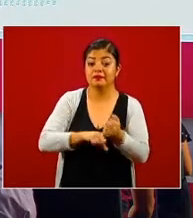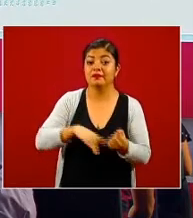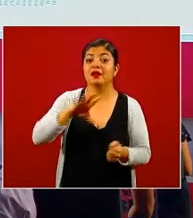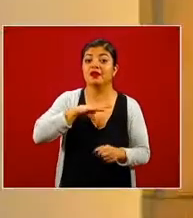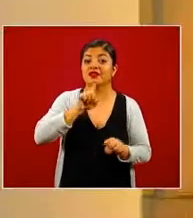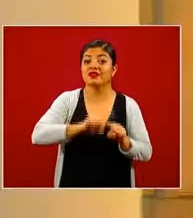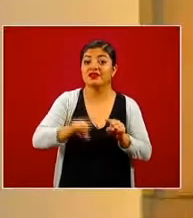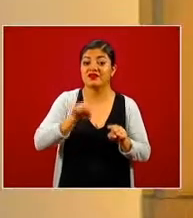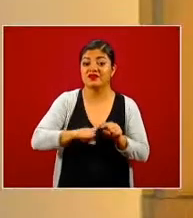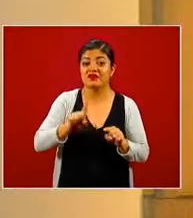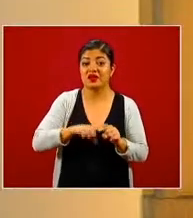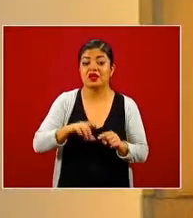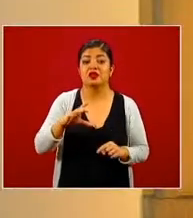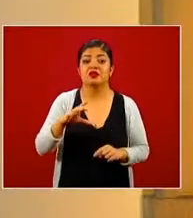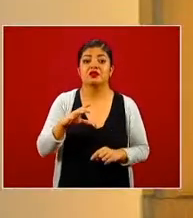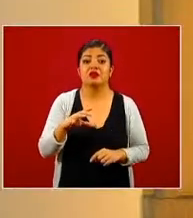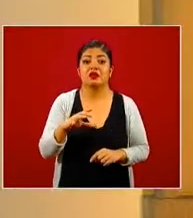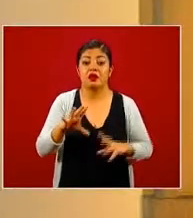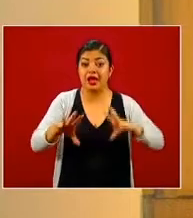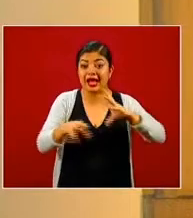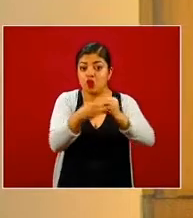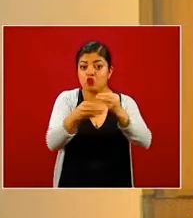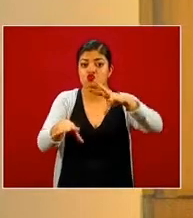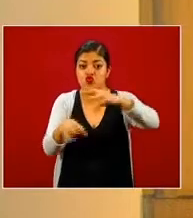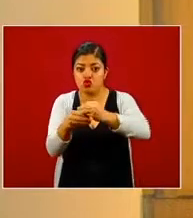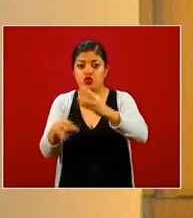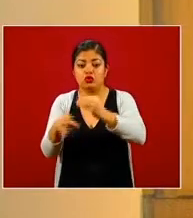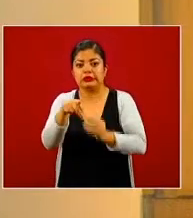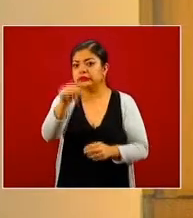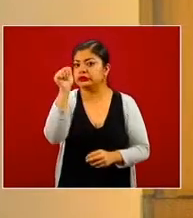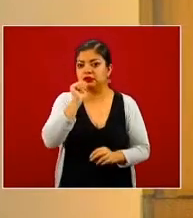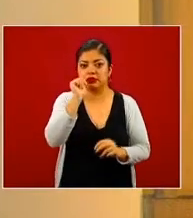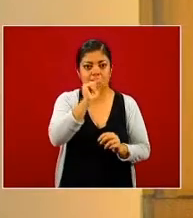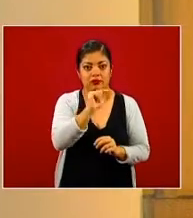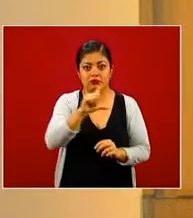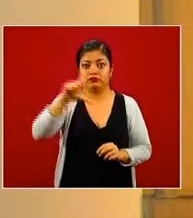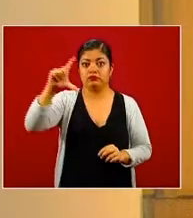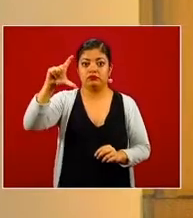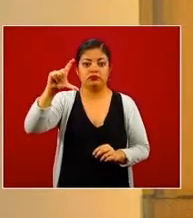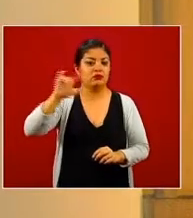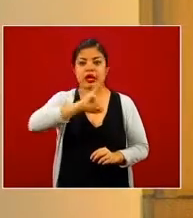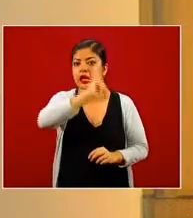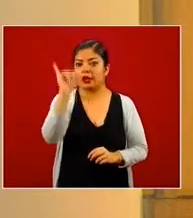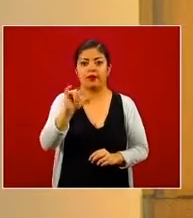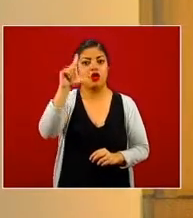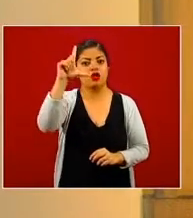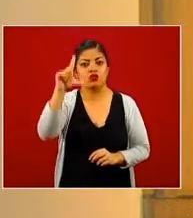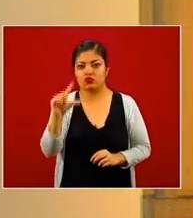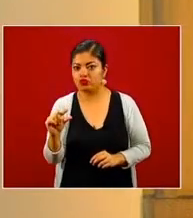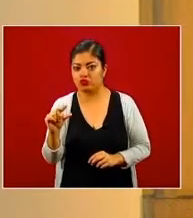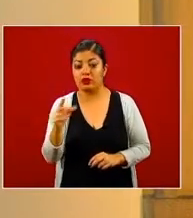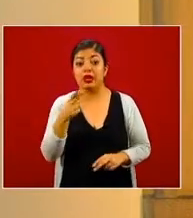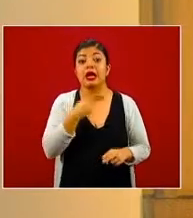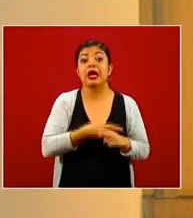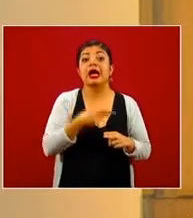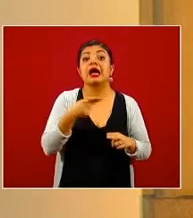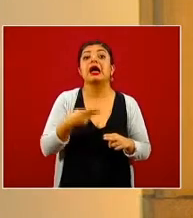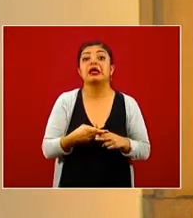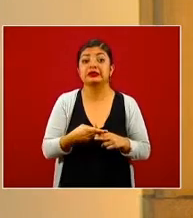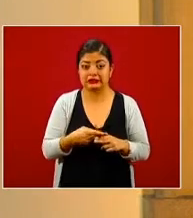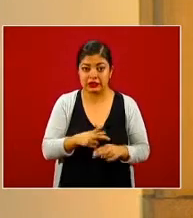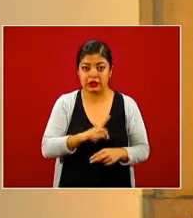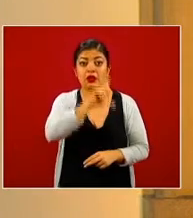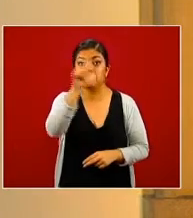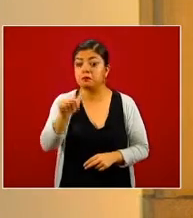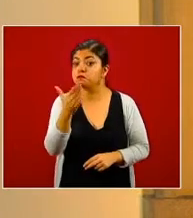we're talking about cumulative cases. And these cumulative cases always increase. They never decrease.